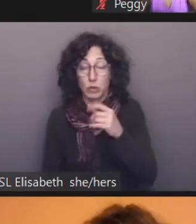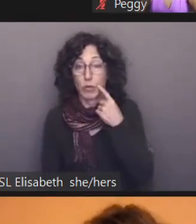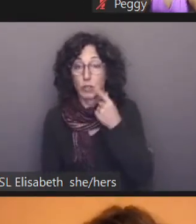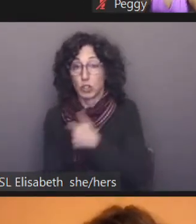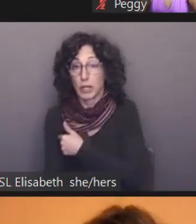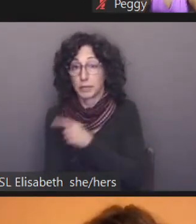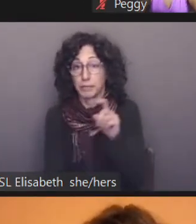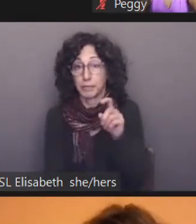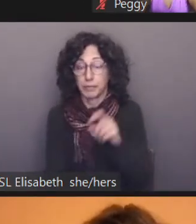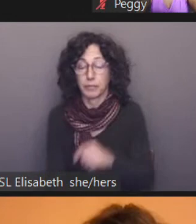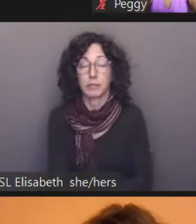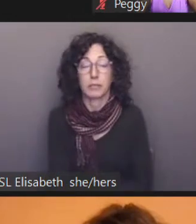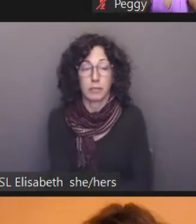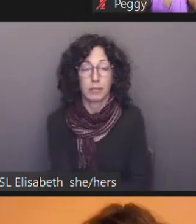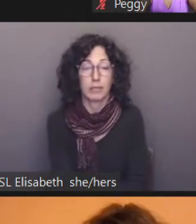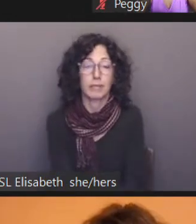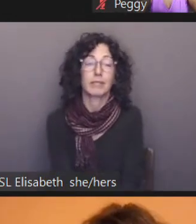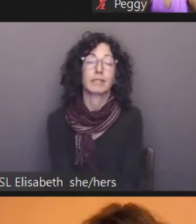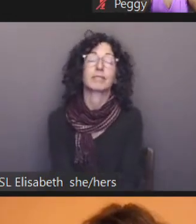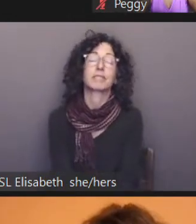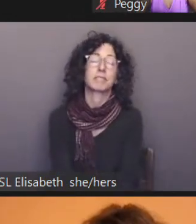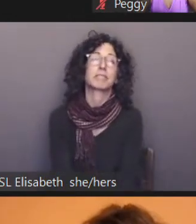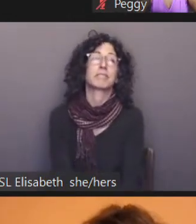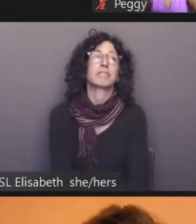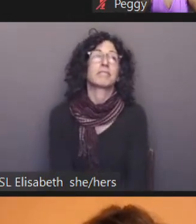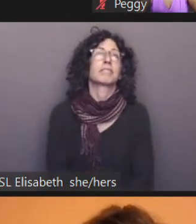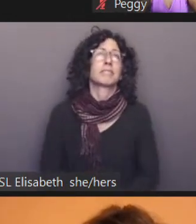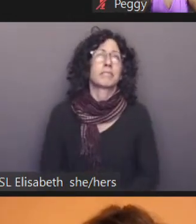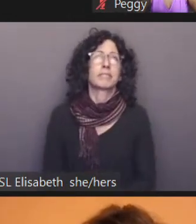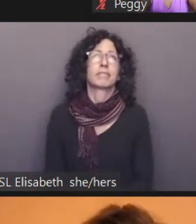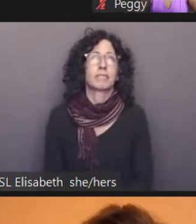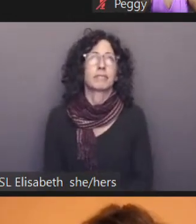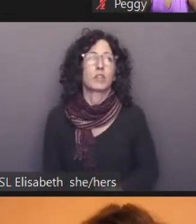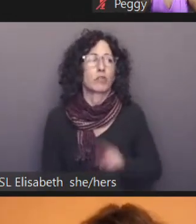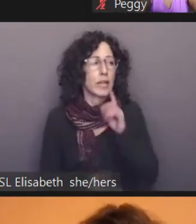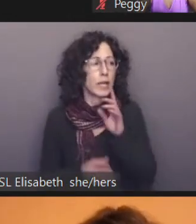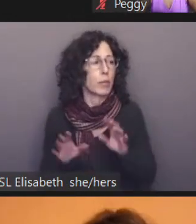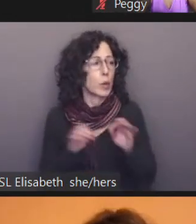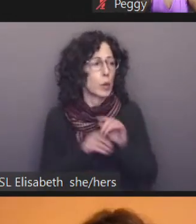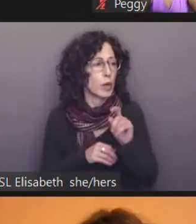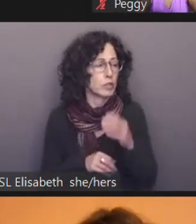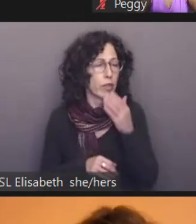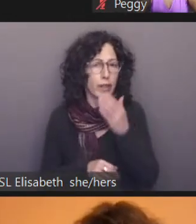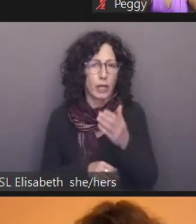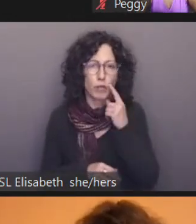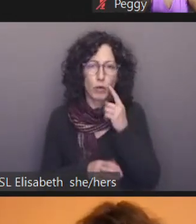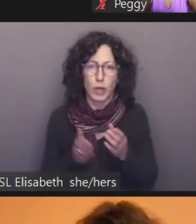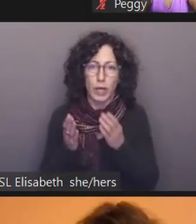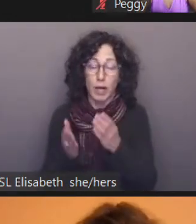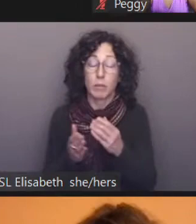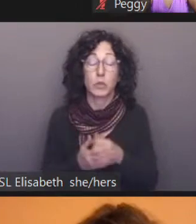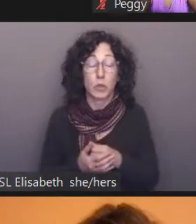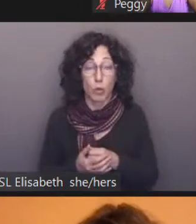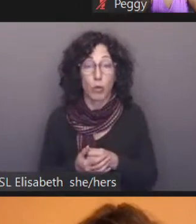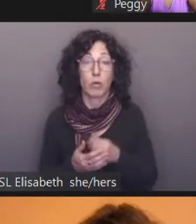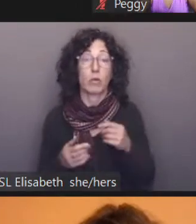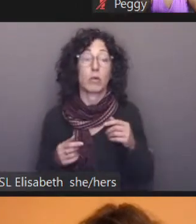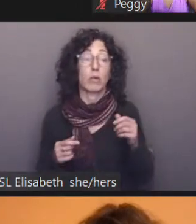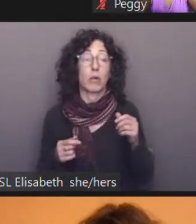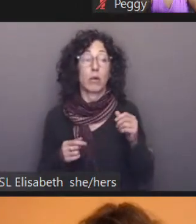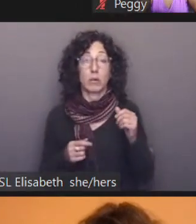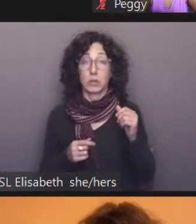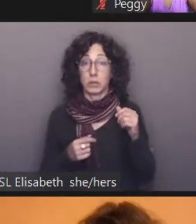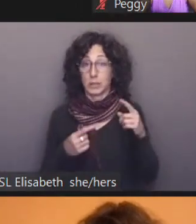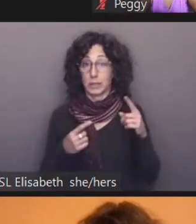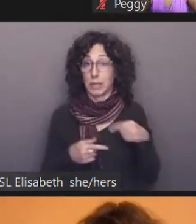You know, all throughout this pandemic, I think this is a really important question, so thank you for bringing it up. Throughout the pandemic, we have said that